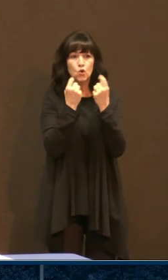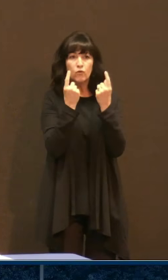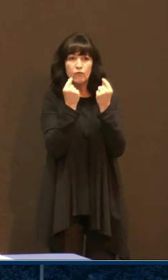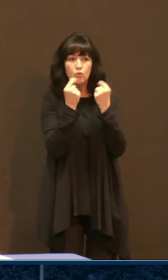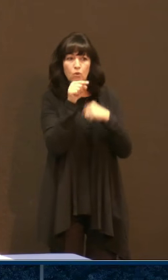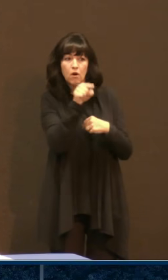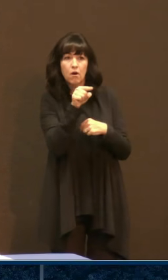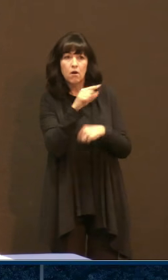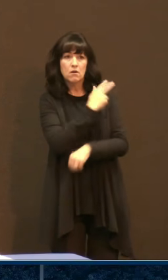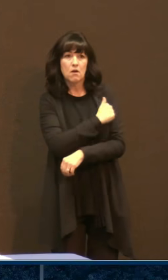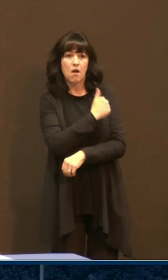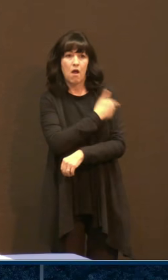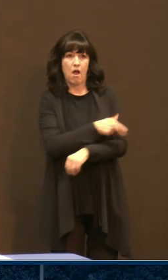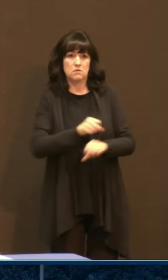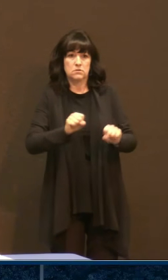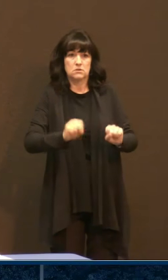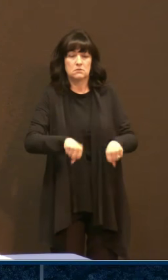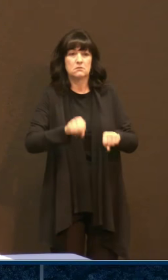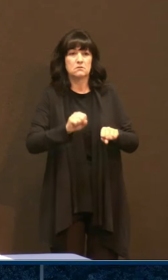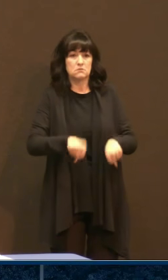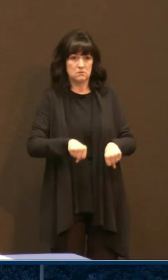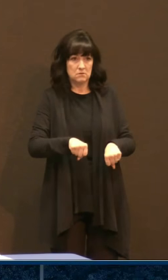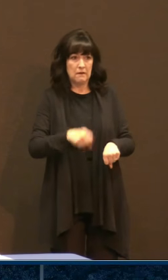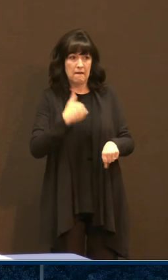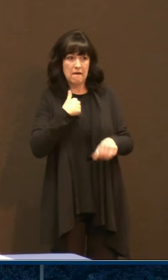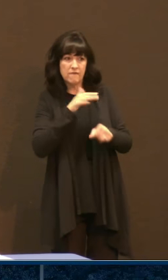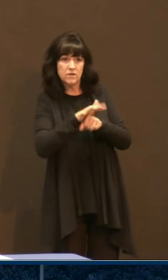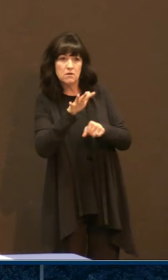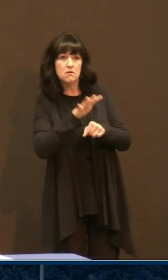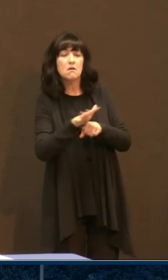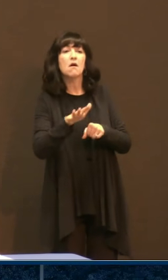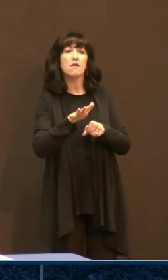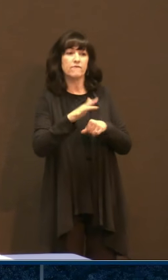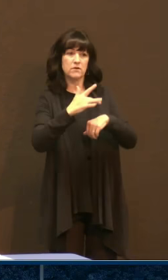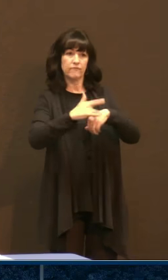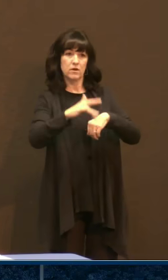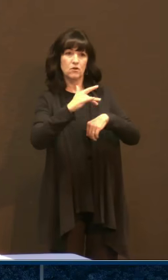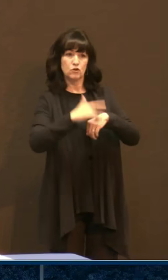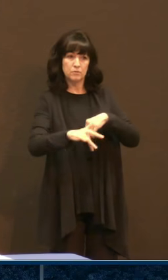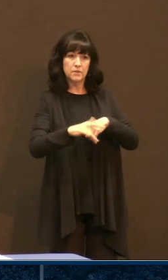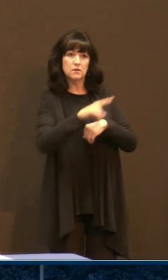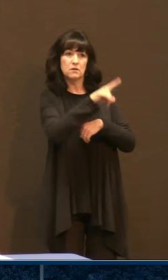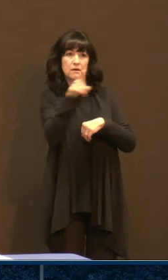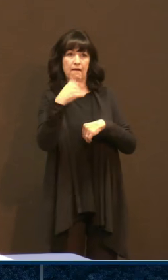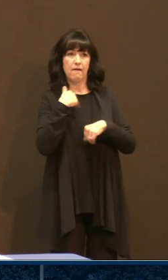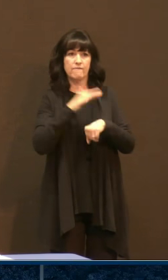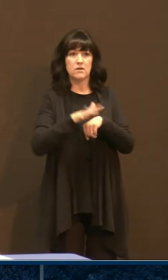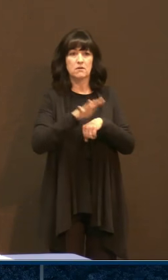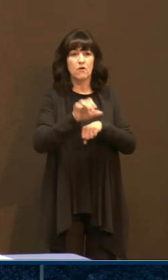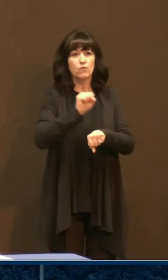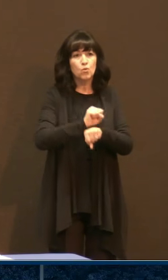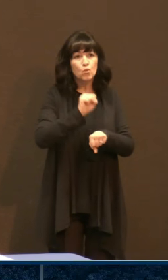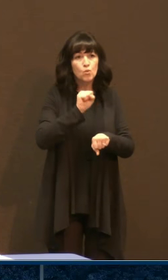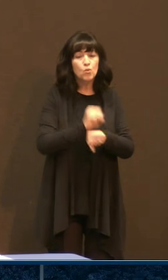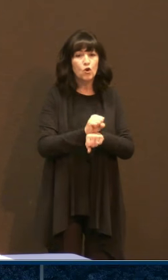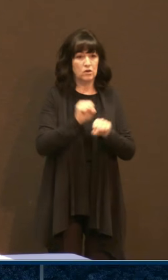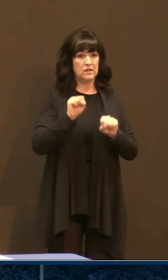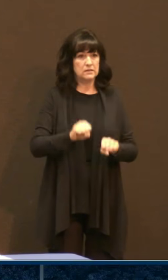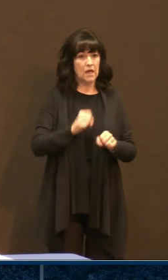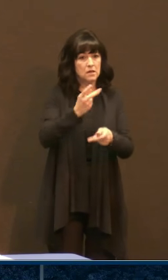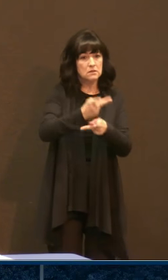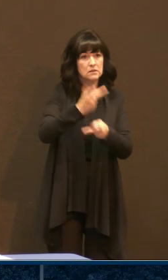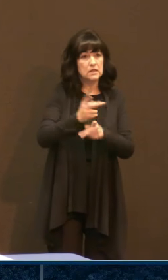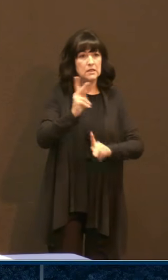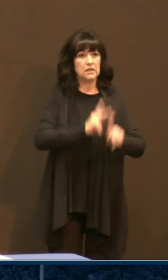so that we can treat those who are seriously ill, prevent those from seriously ill from dying,